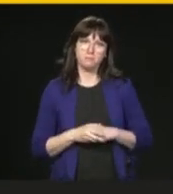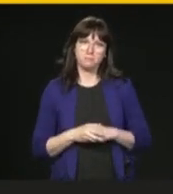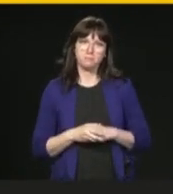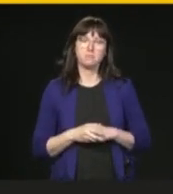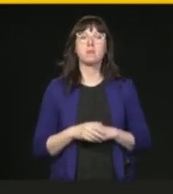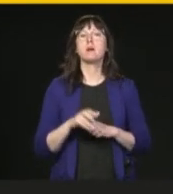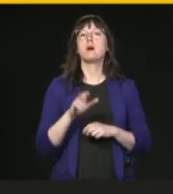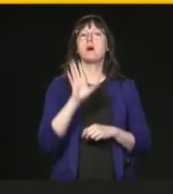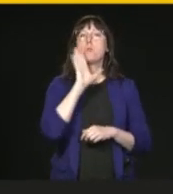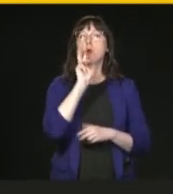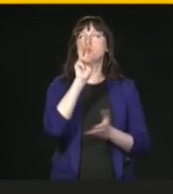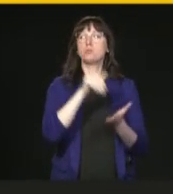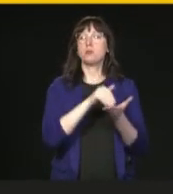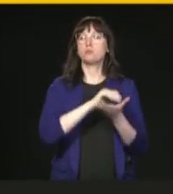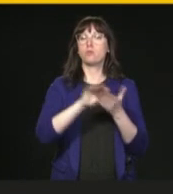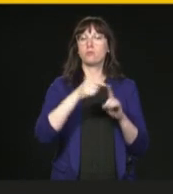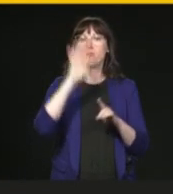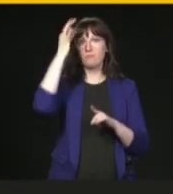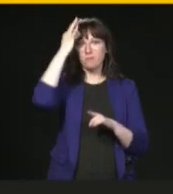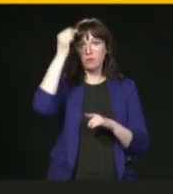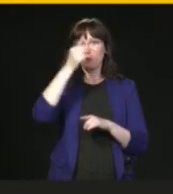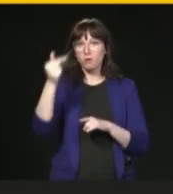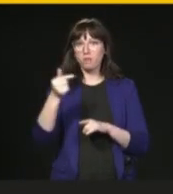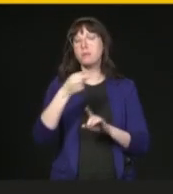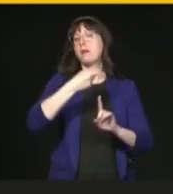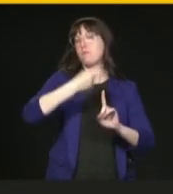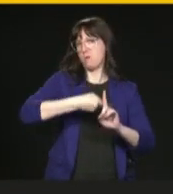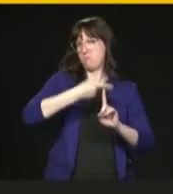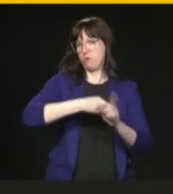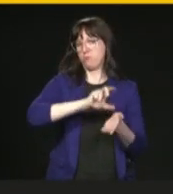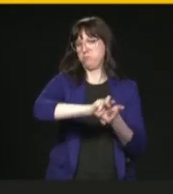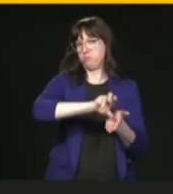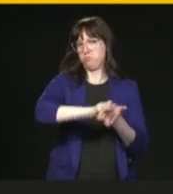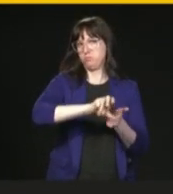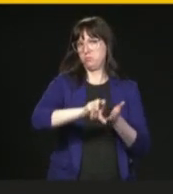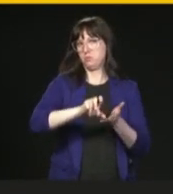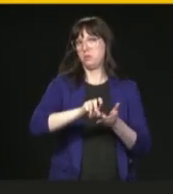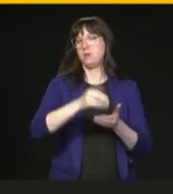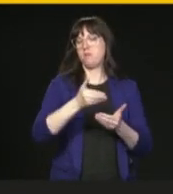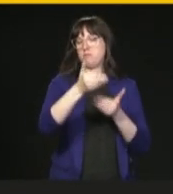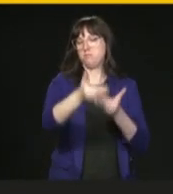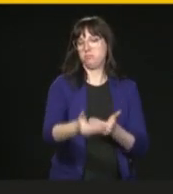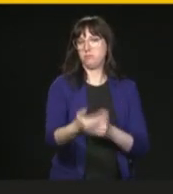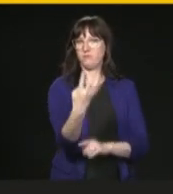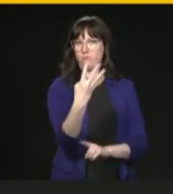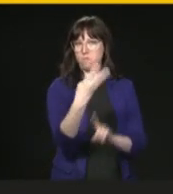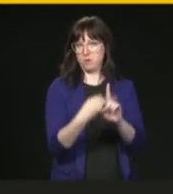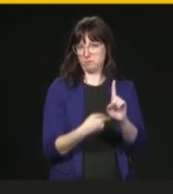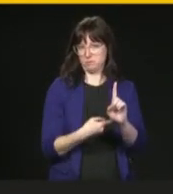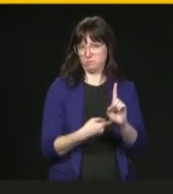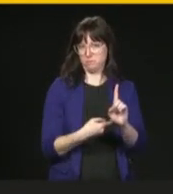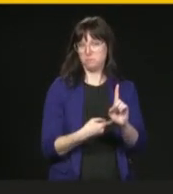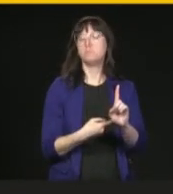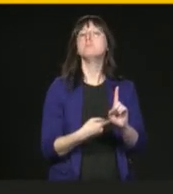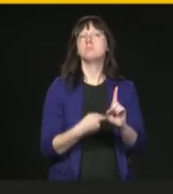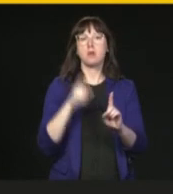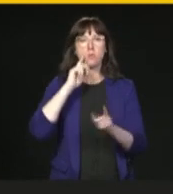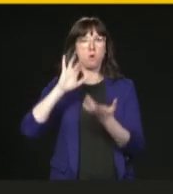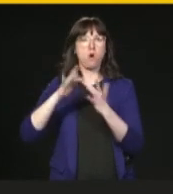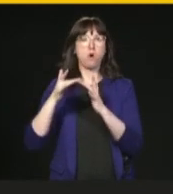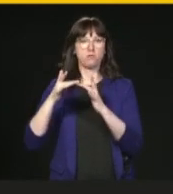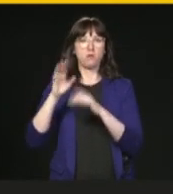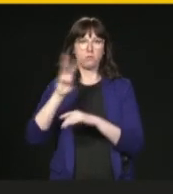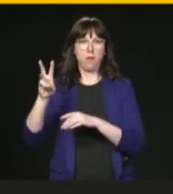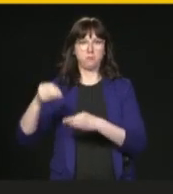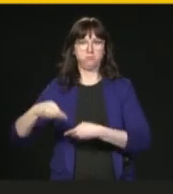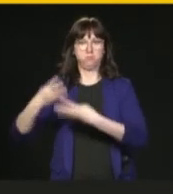receive $2,000 from the federal government every month for the next 4 months. We will also be launching